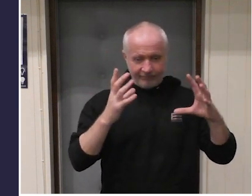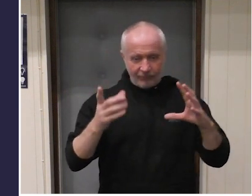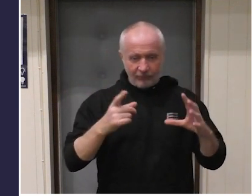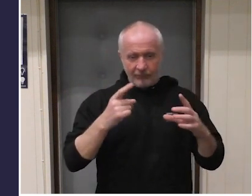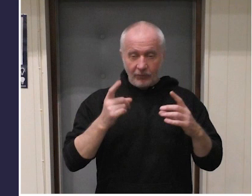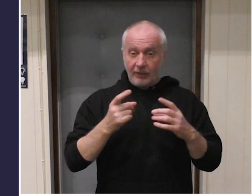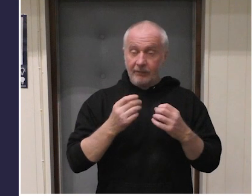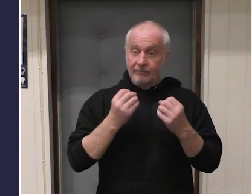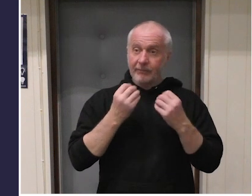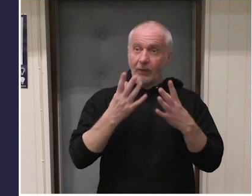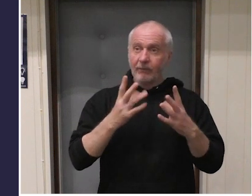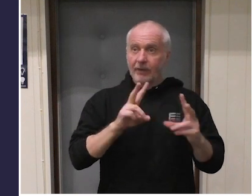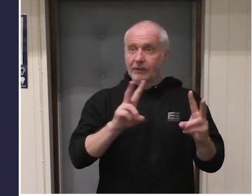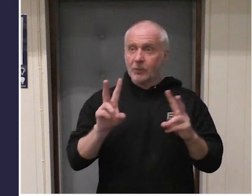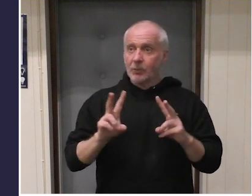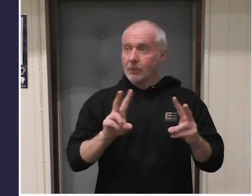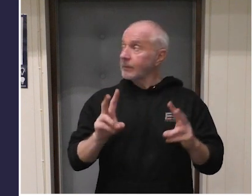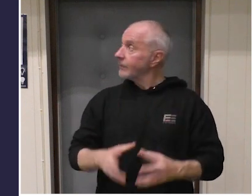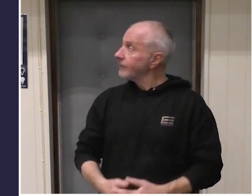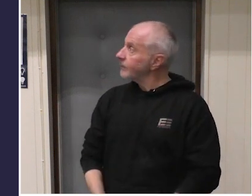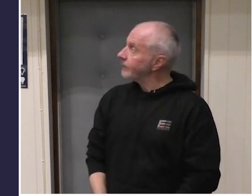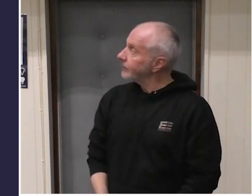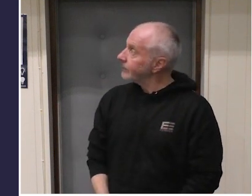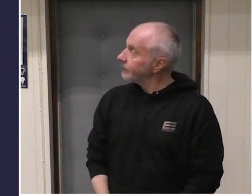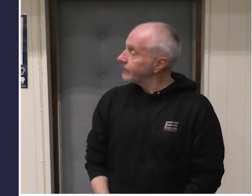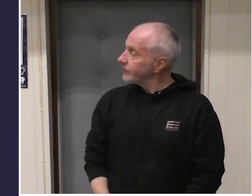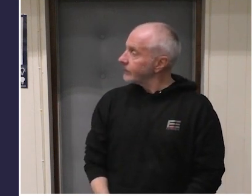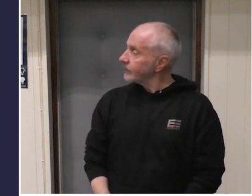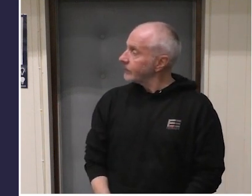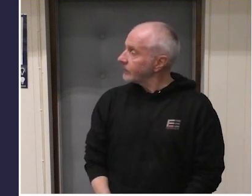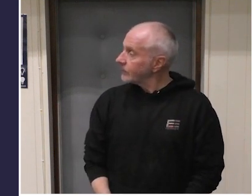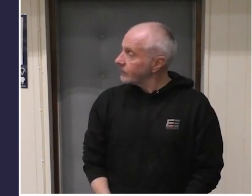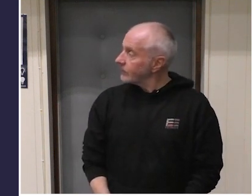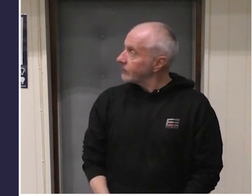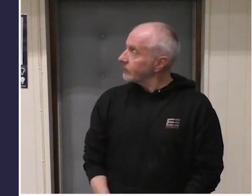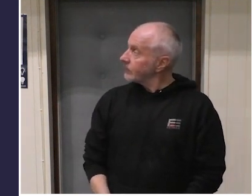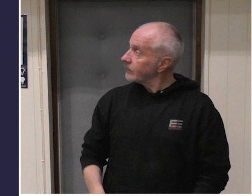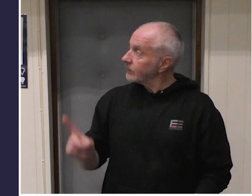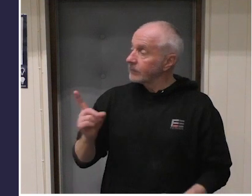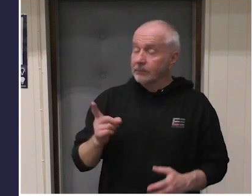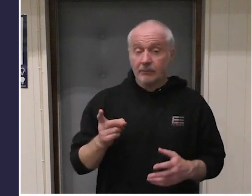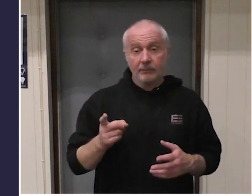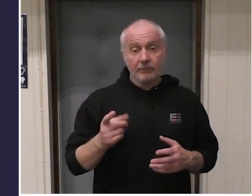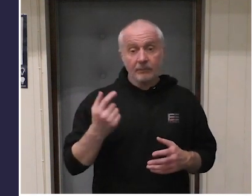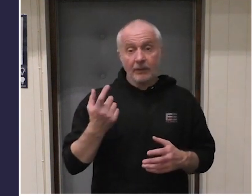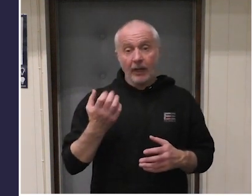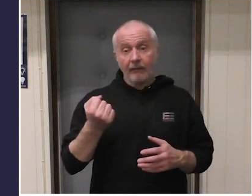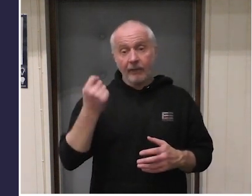really nice. Right, so there's an idea that life is a bit like this,